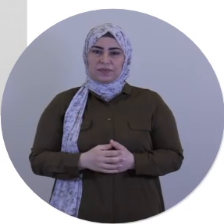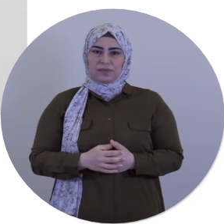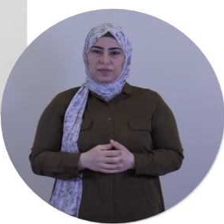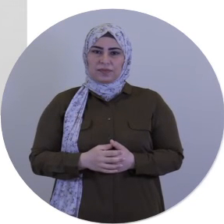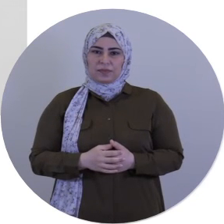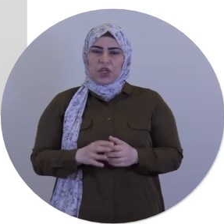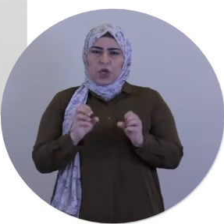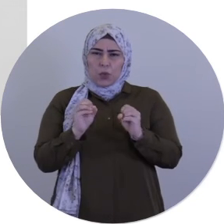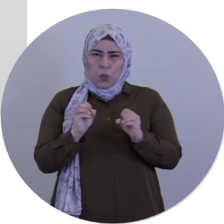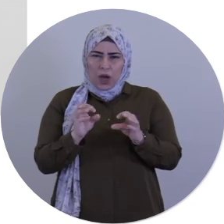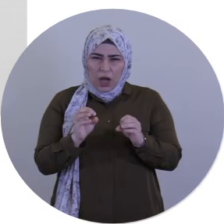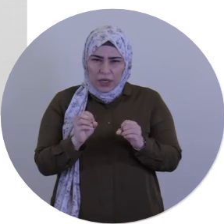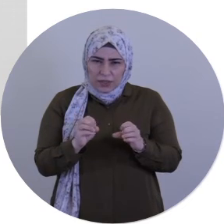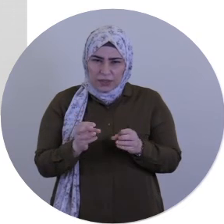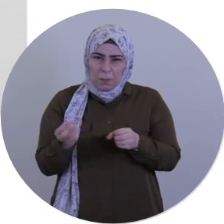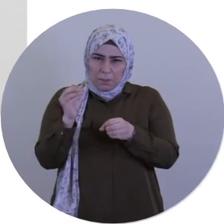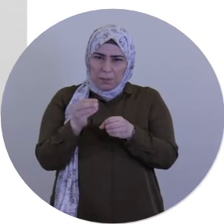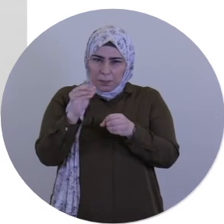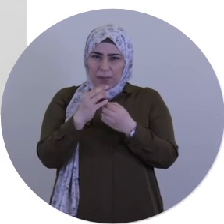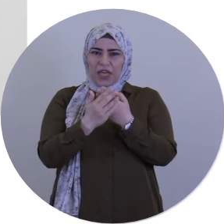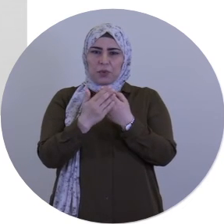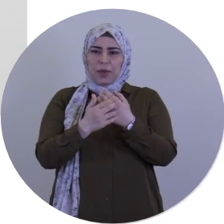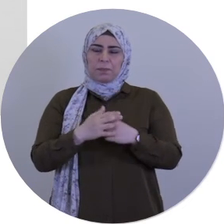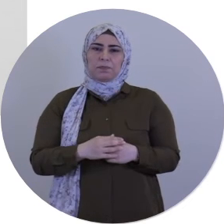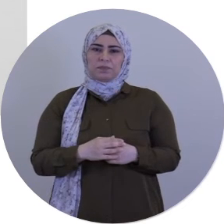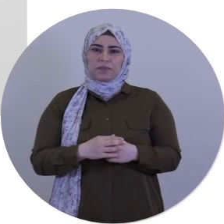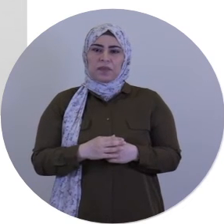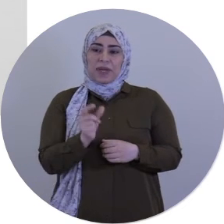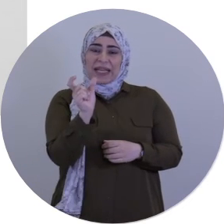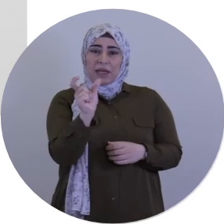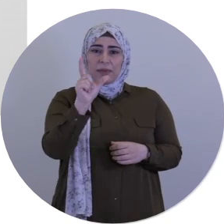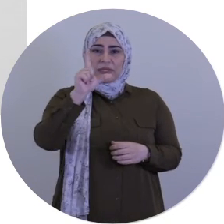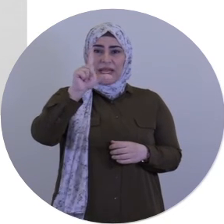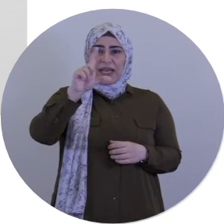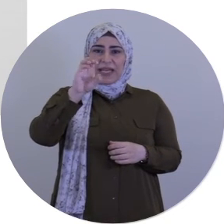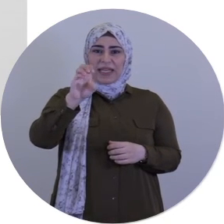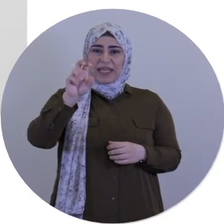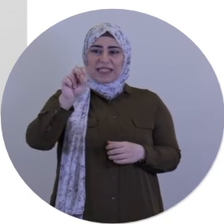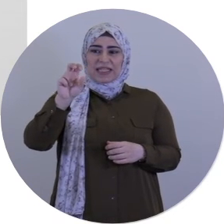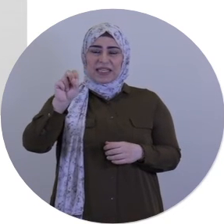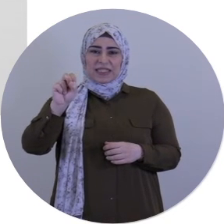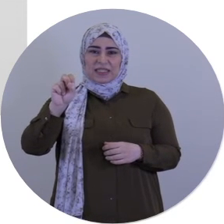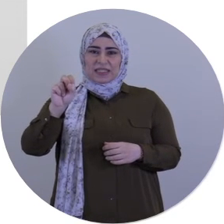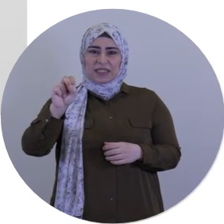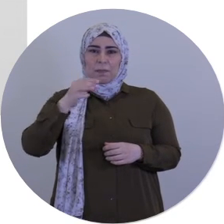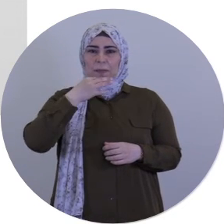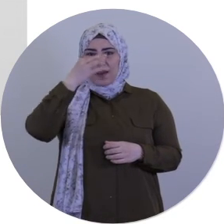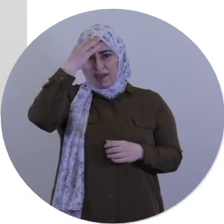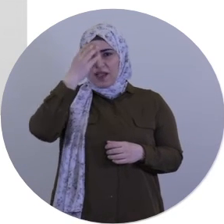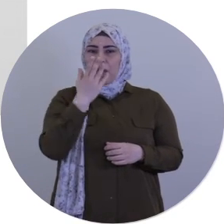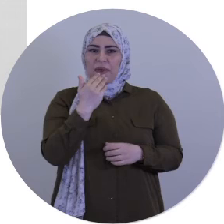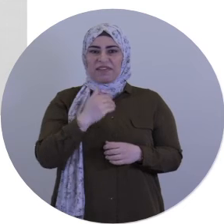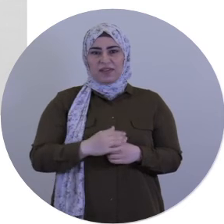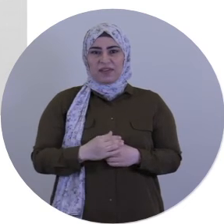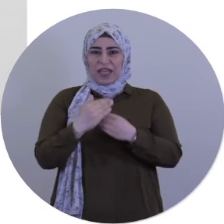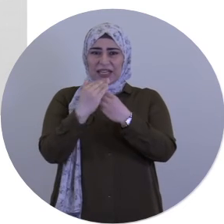into doing something. If I say less, I mean without. If I describe someone, he is careless, he